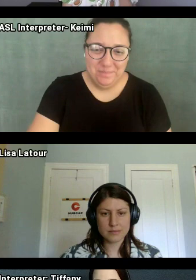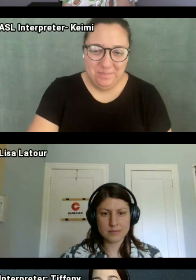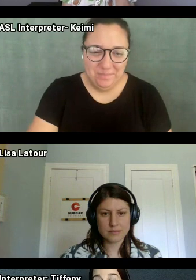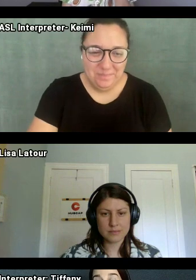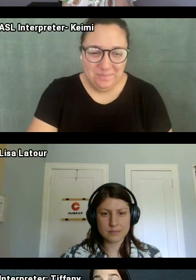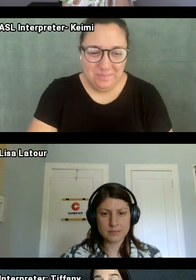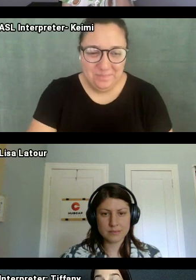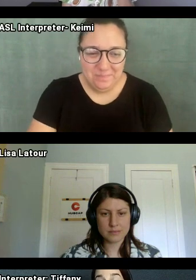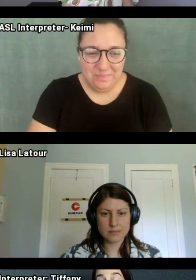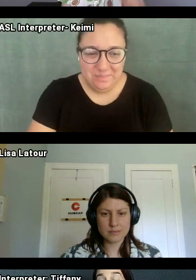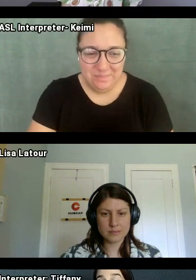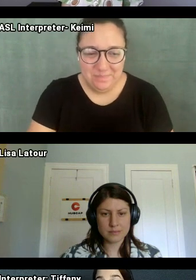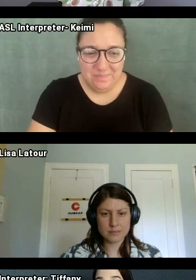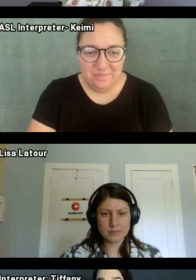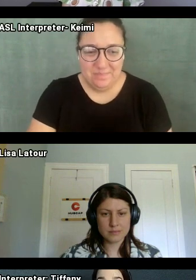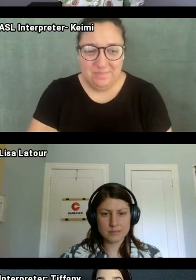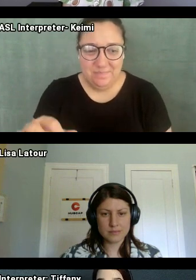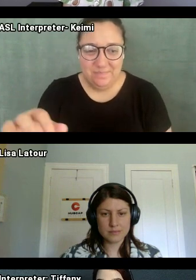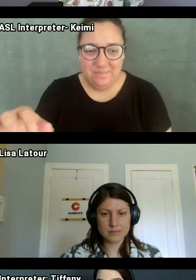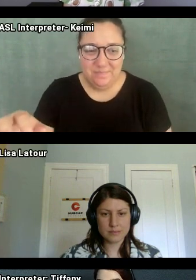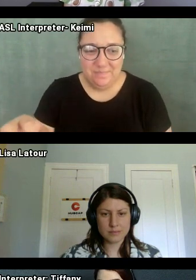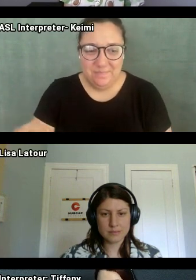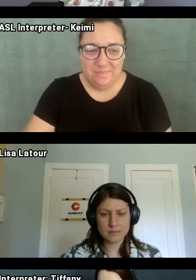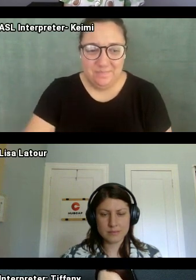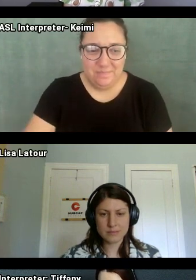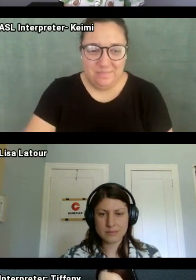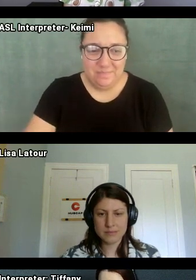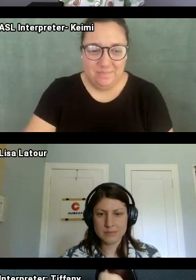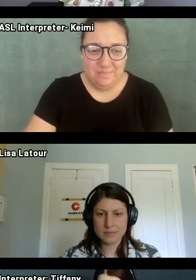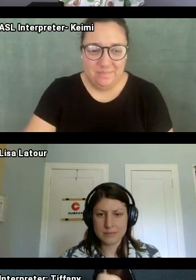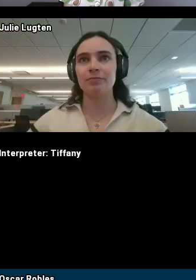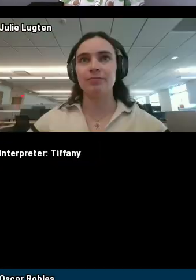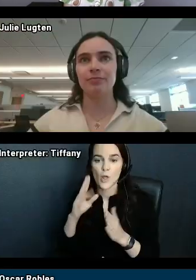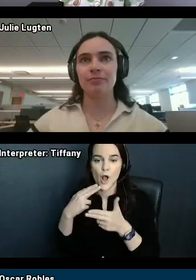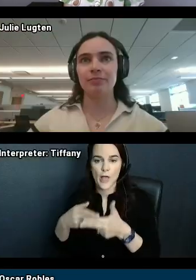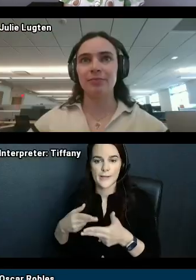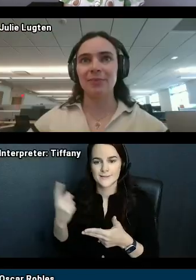company number of employees.